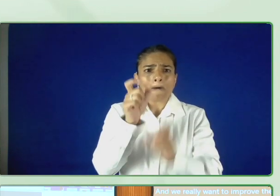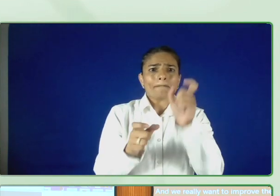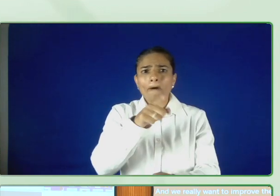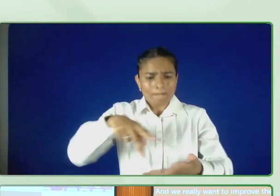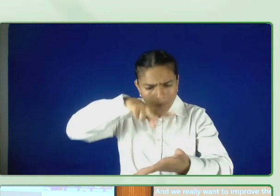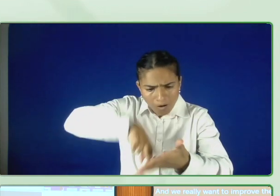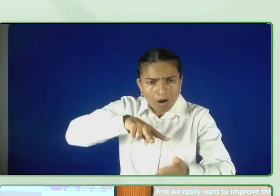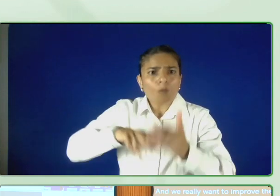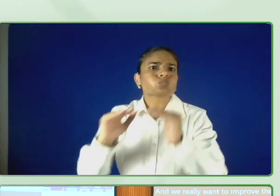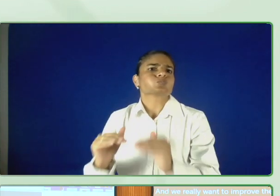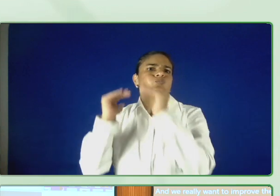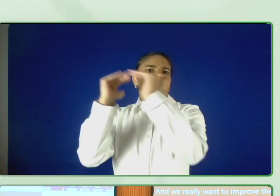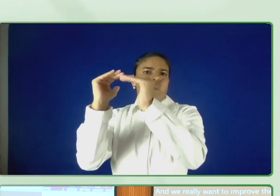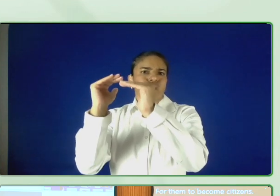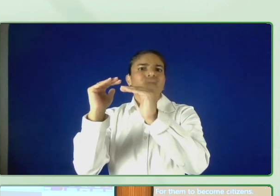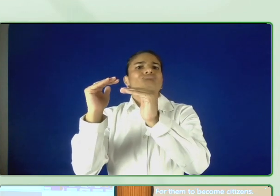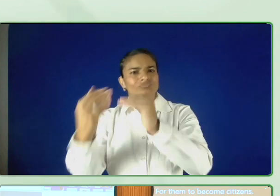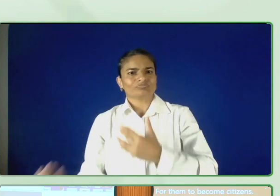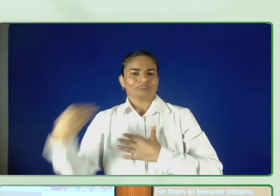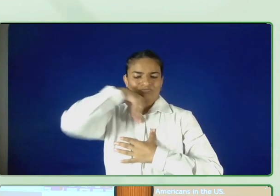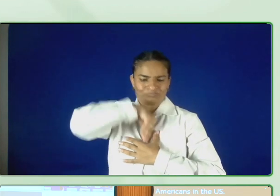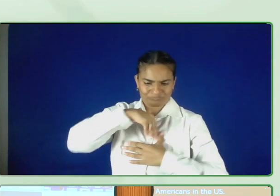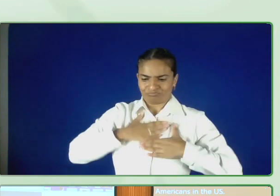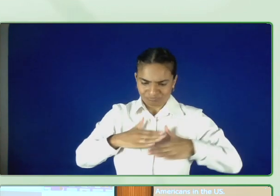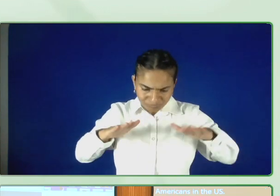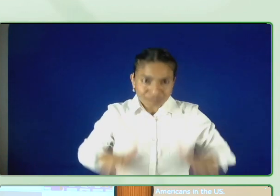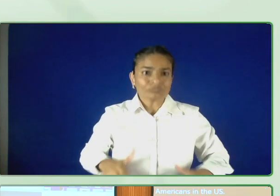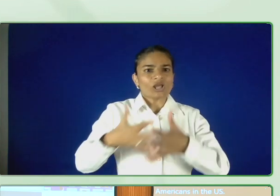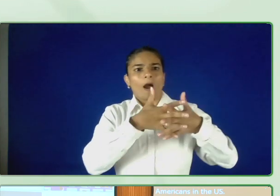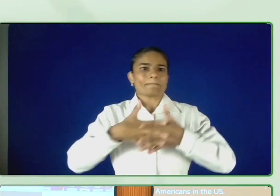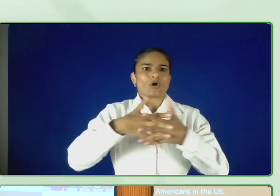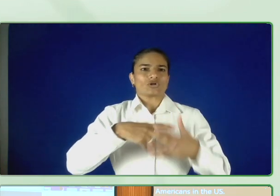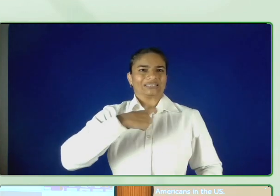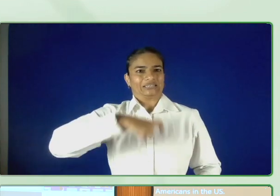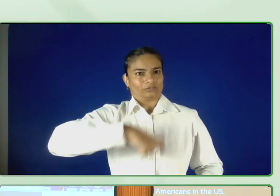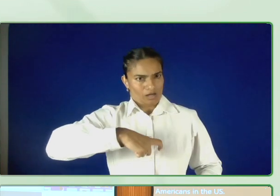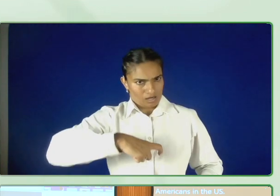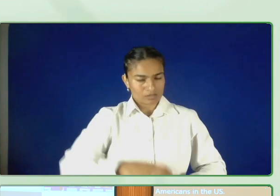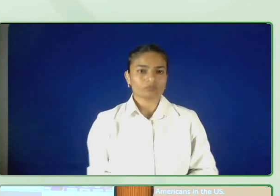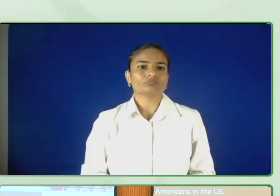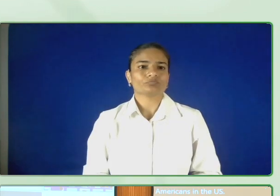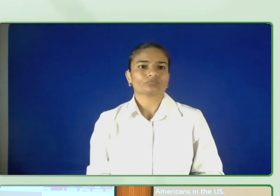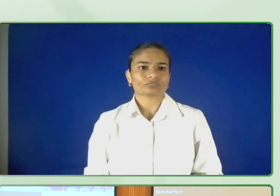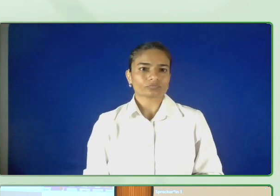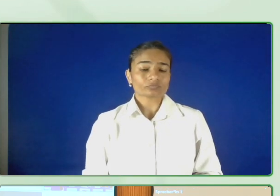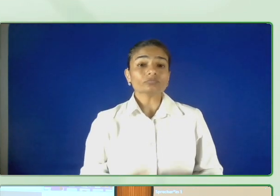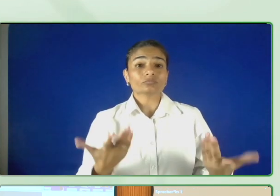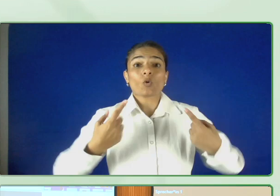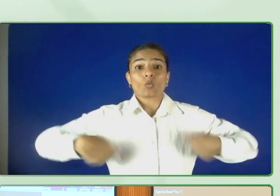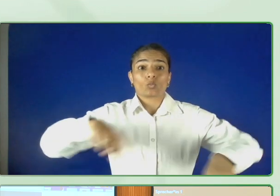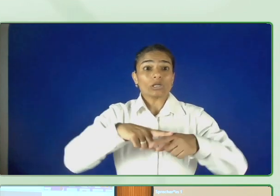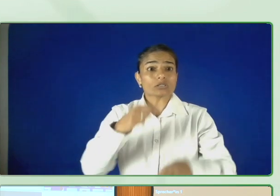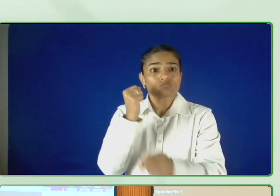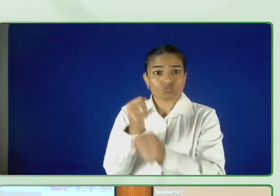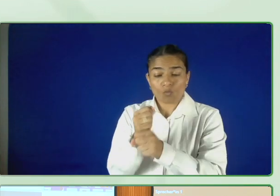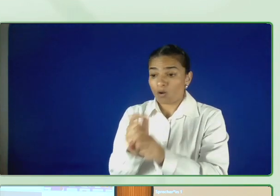in the U.S. So we work with people who've experienced violence or family violence,